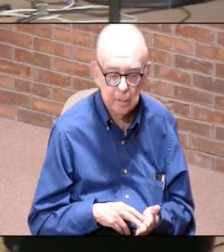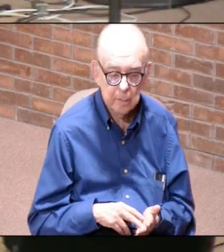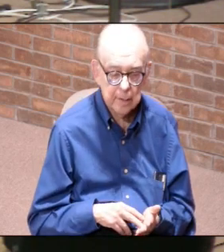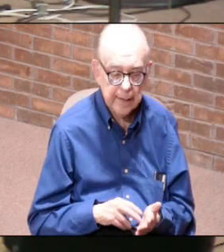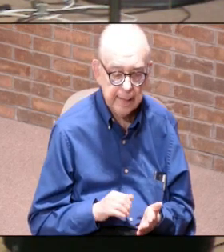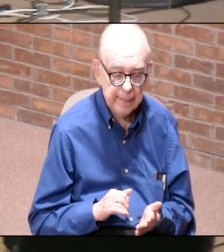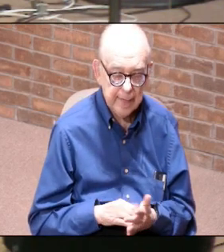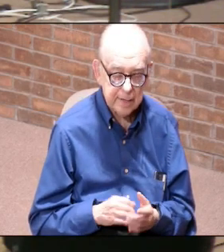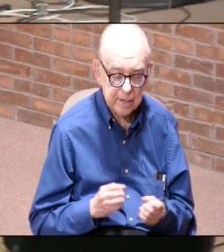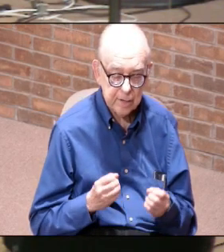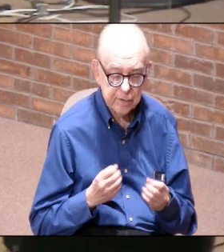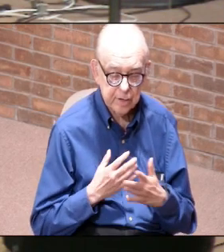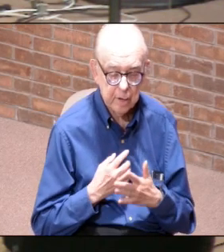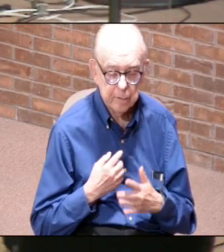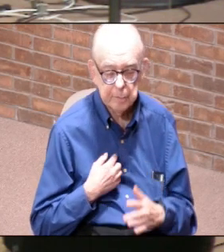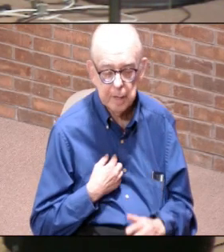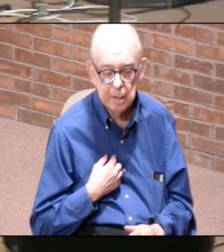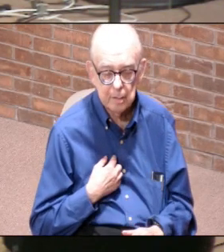scares me.